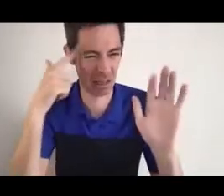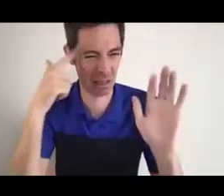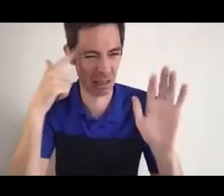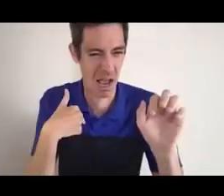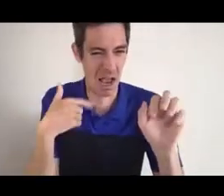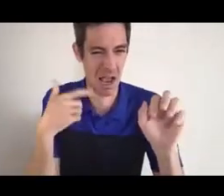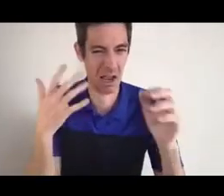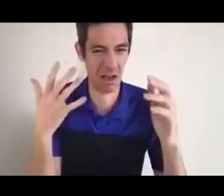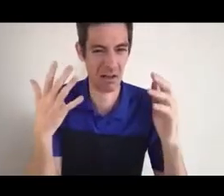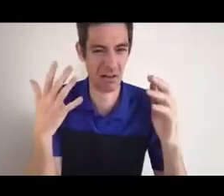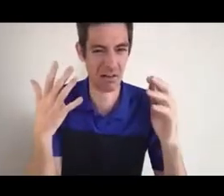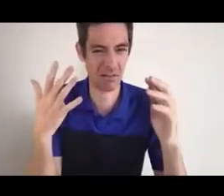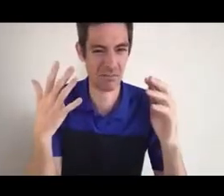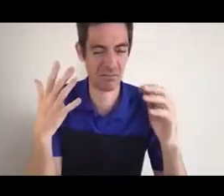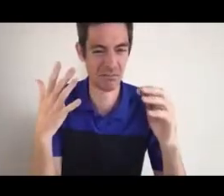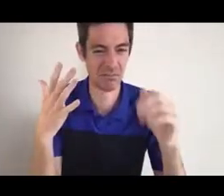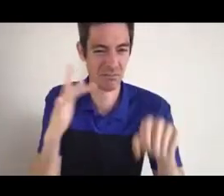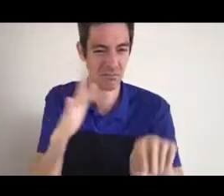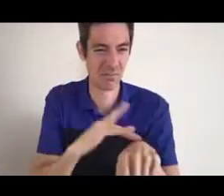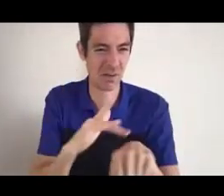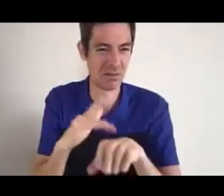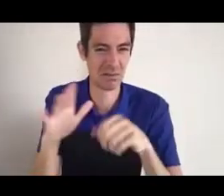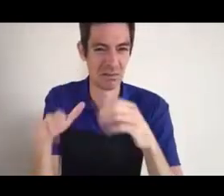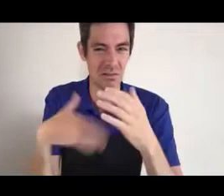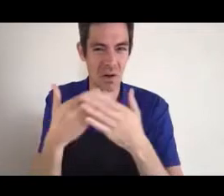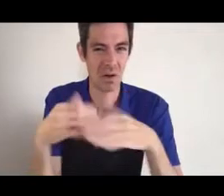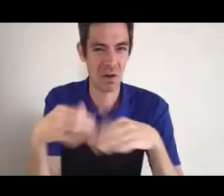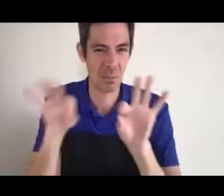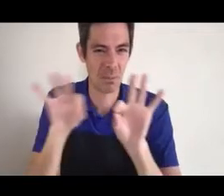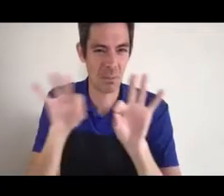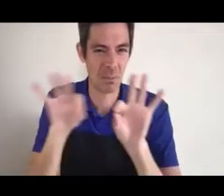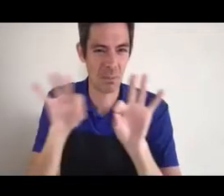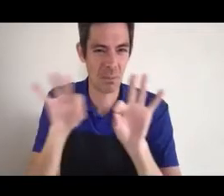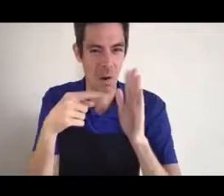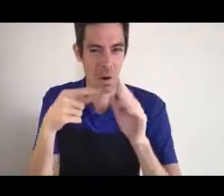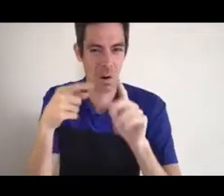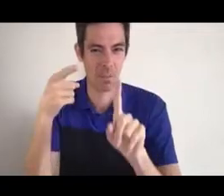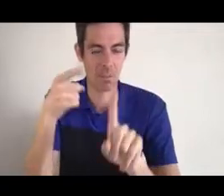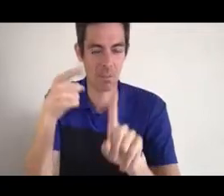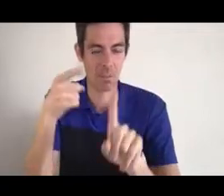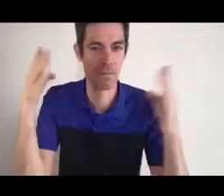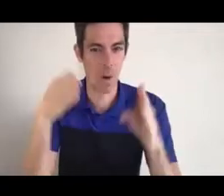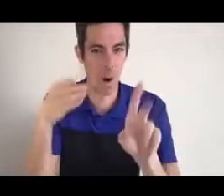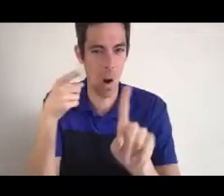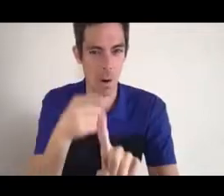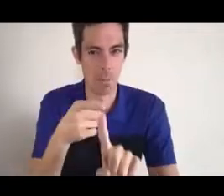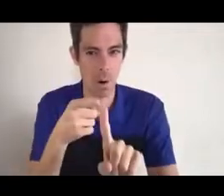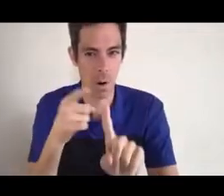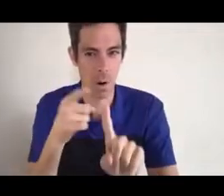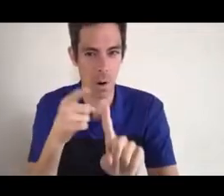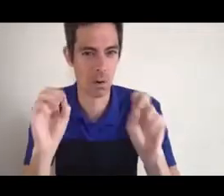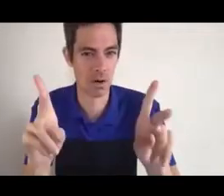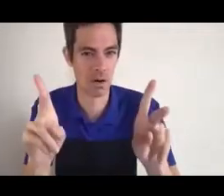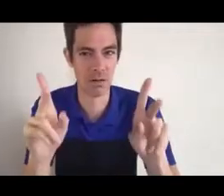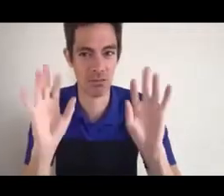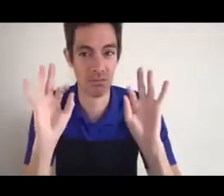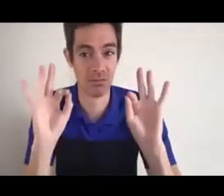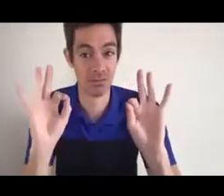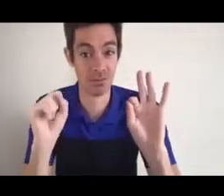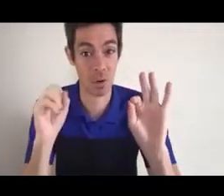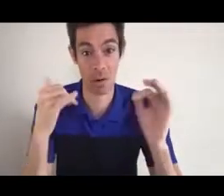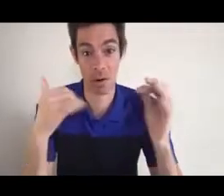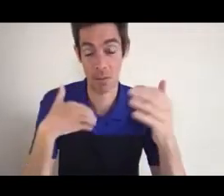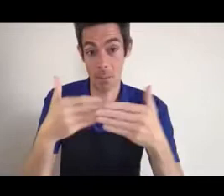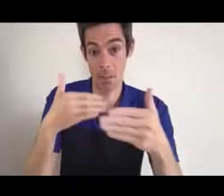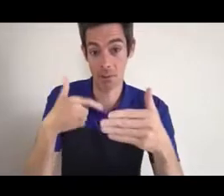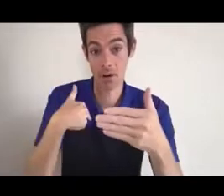the mountains, the car was driving roughly. So I think I've talked through all of the important focal points